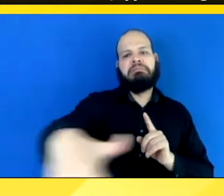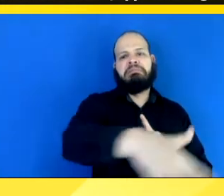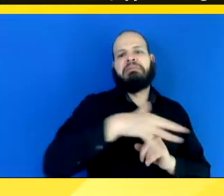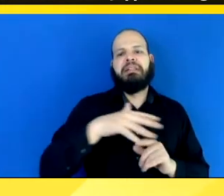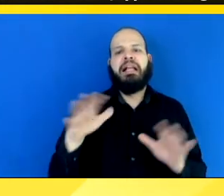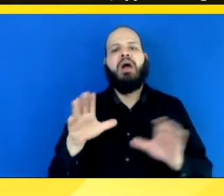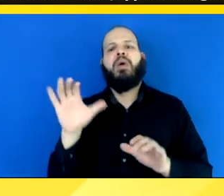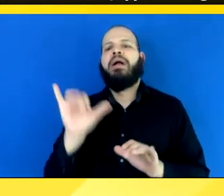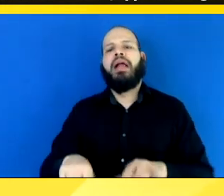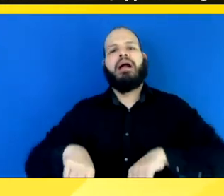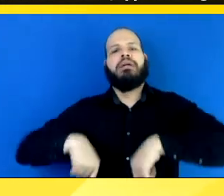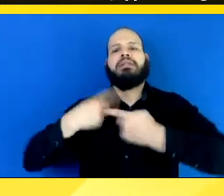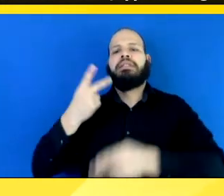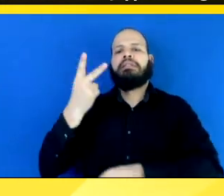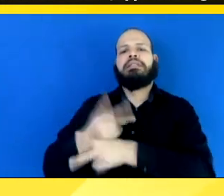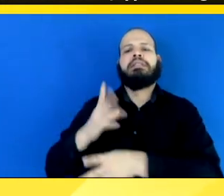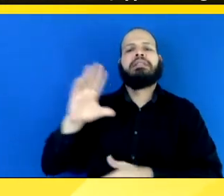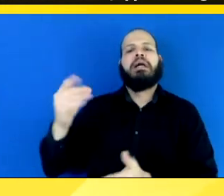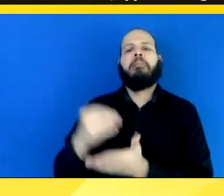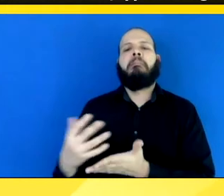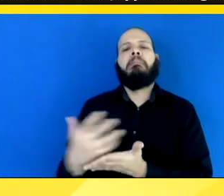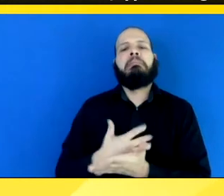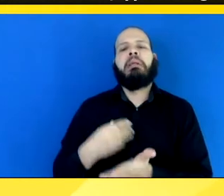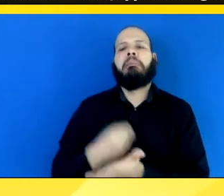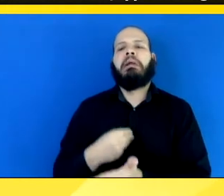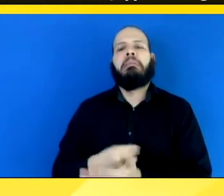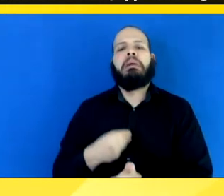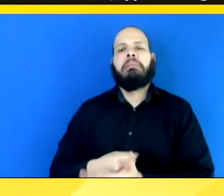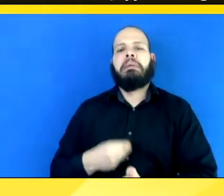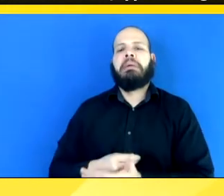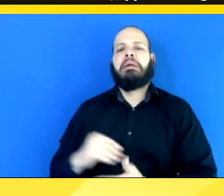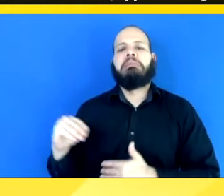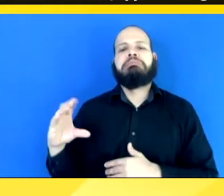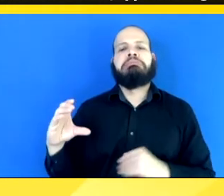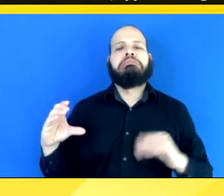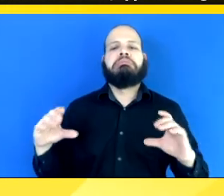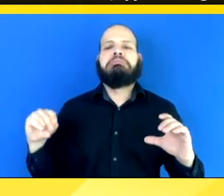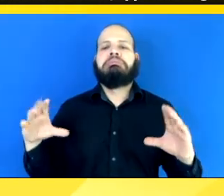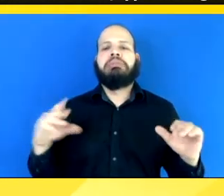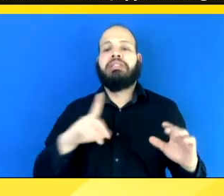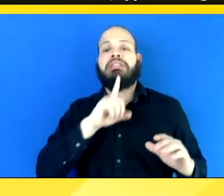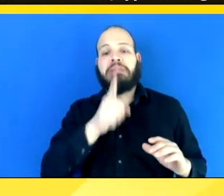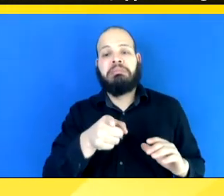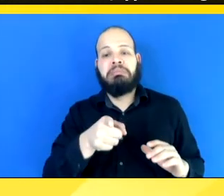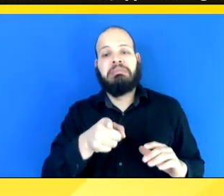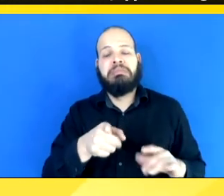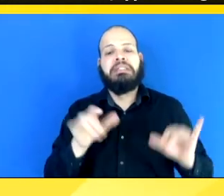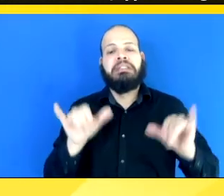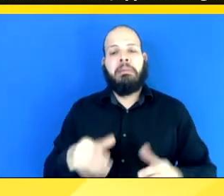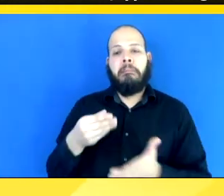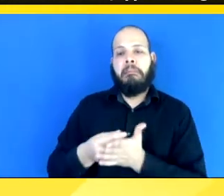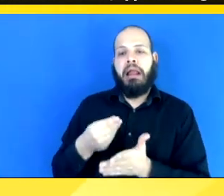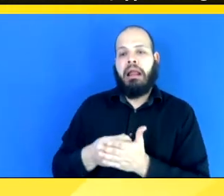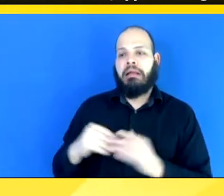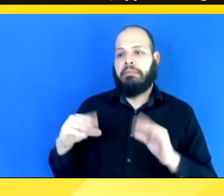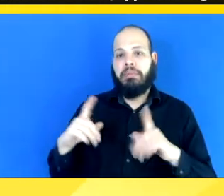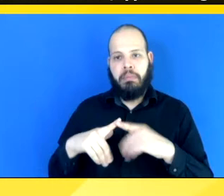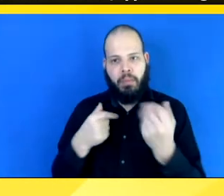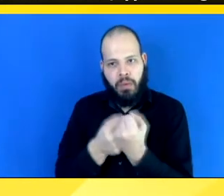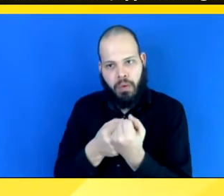And it's still true. The same money that's behind voter suppression is